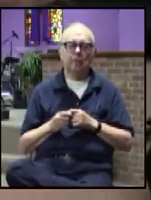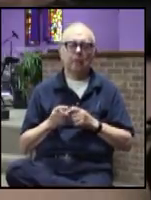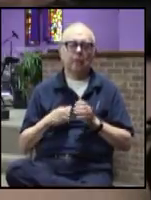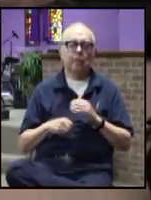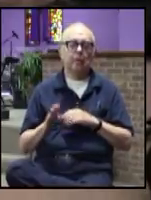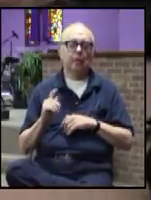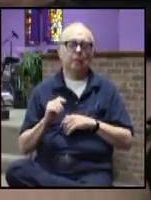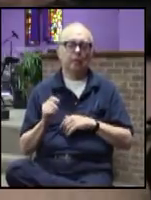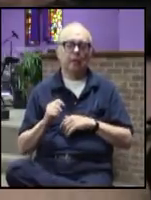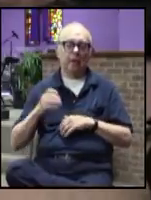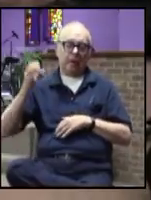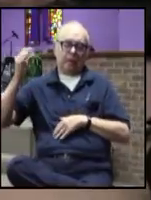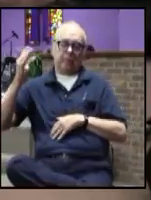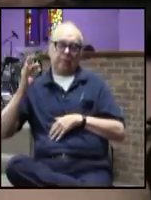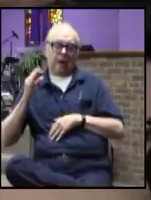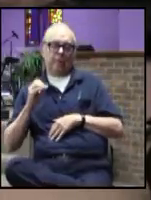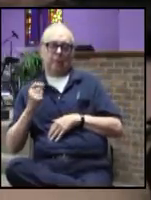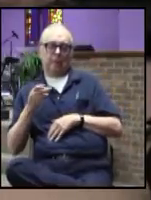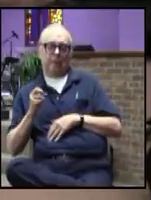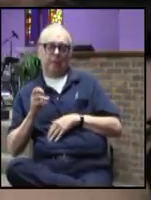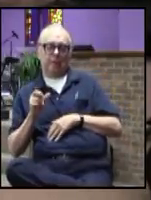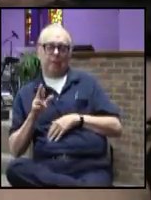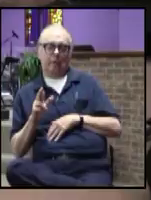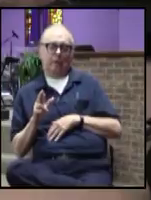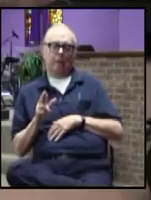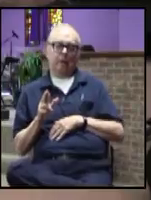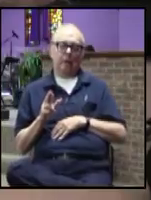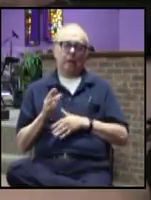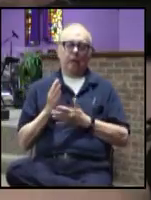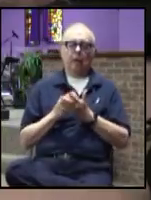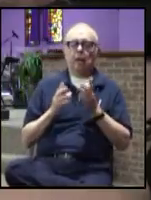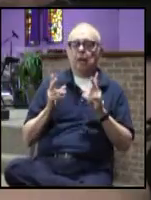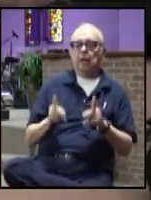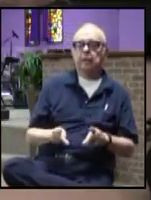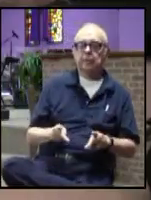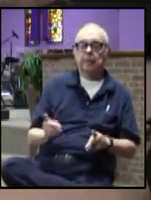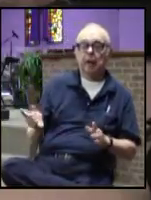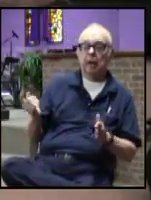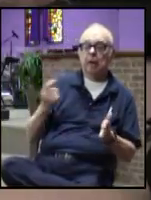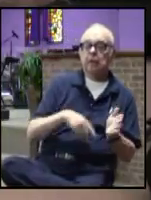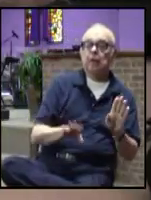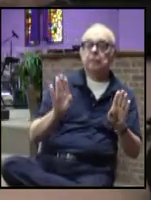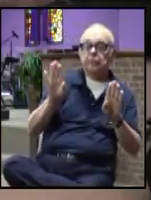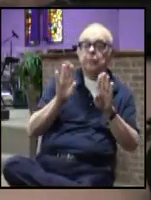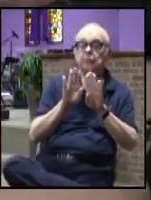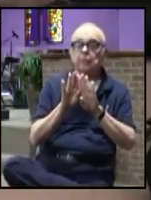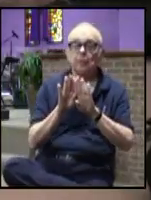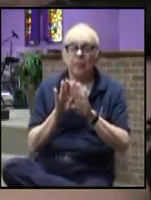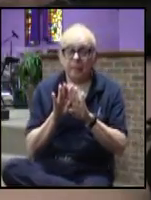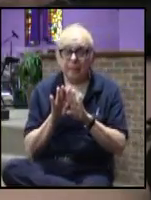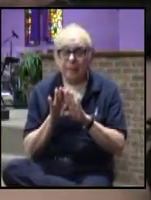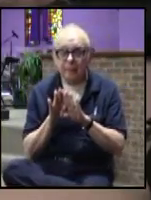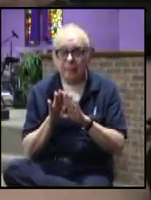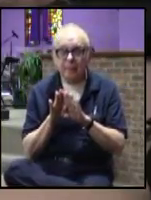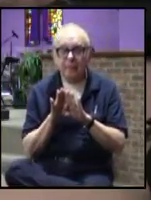you're in the bathroom or the shower, and somebody comes to the door.